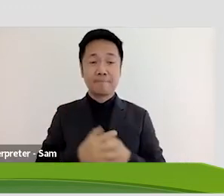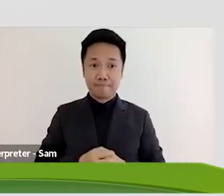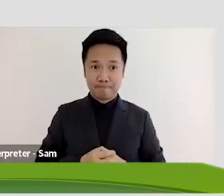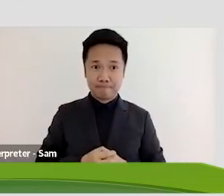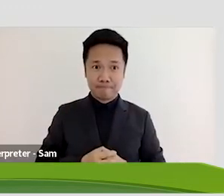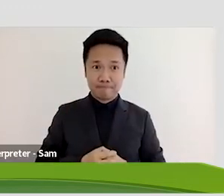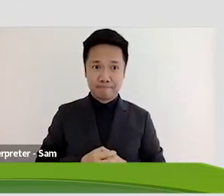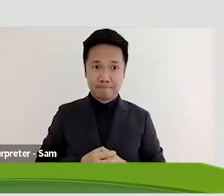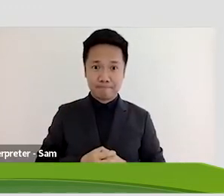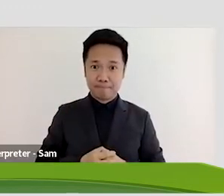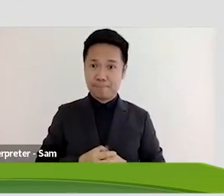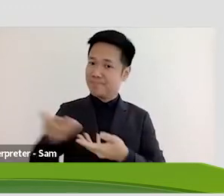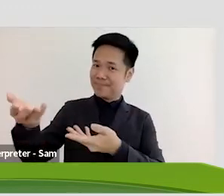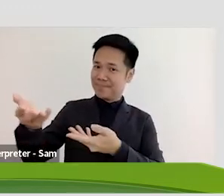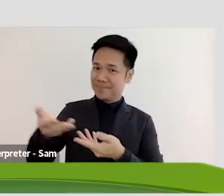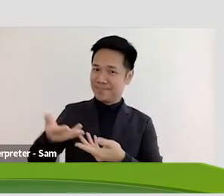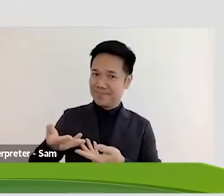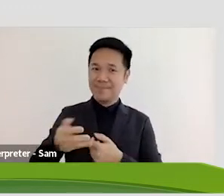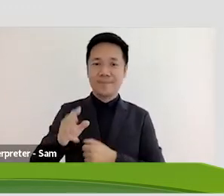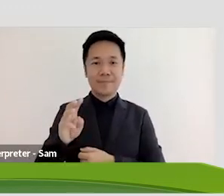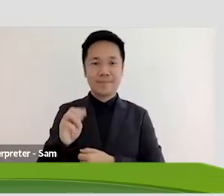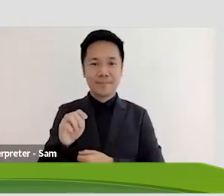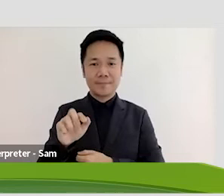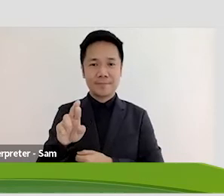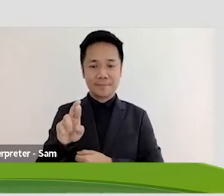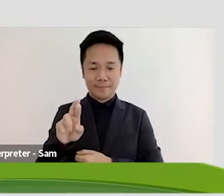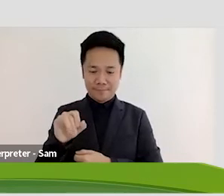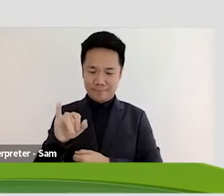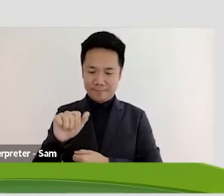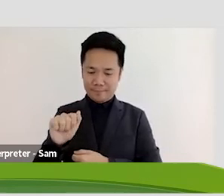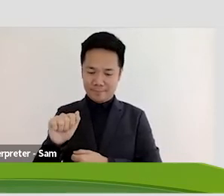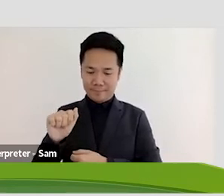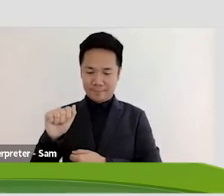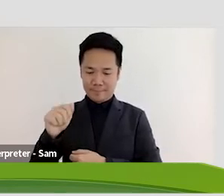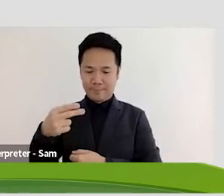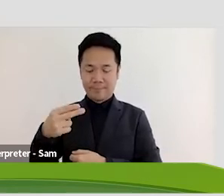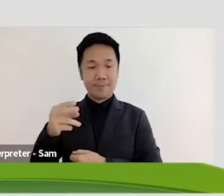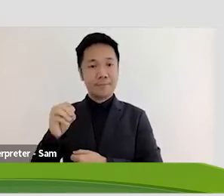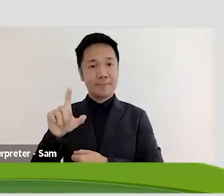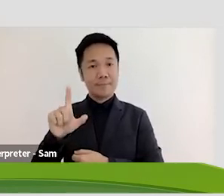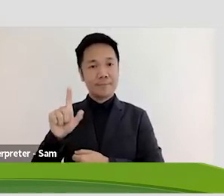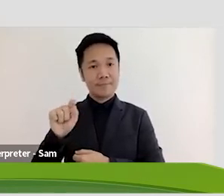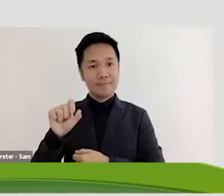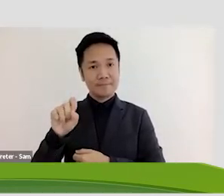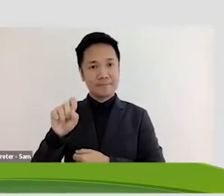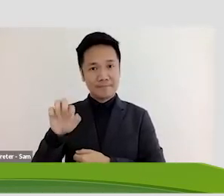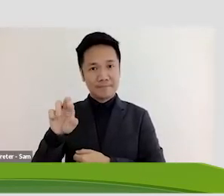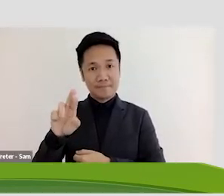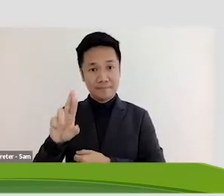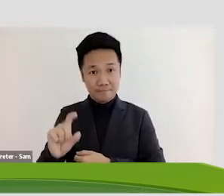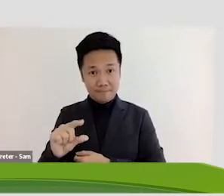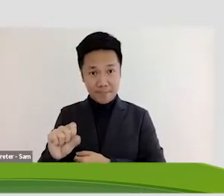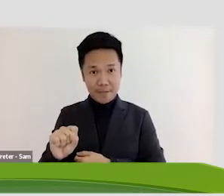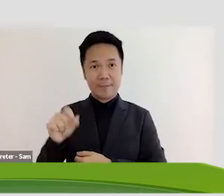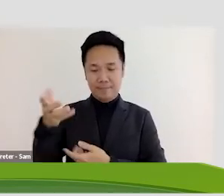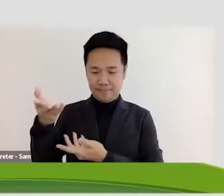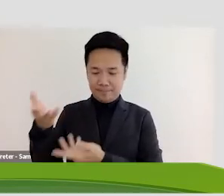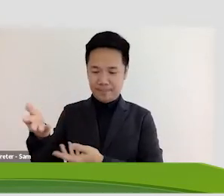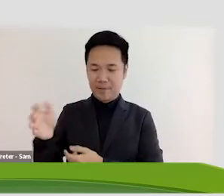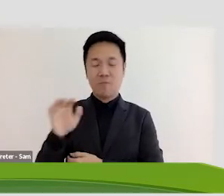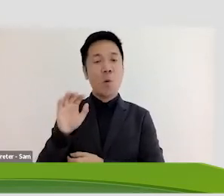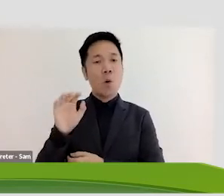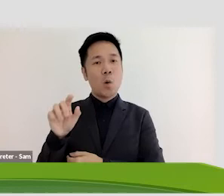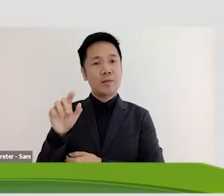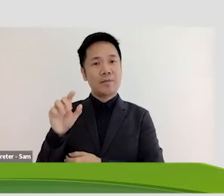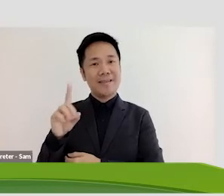And for this one, I'd like to welcome my colleague, Maria Holzberg, who is the Regional Advisor for Humanitarian Action and DRR of UN Women,